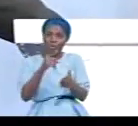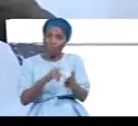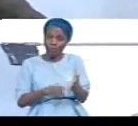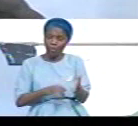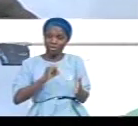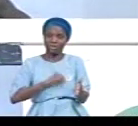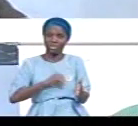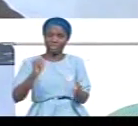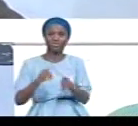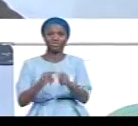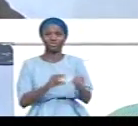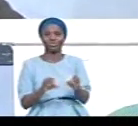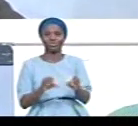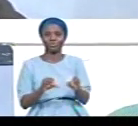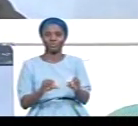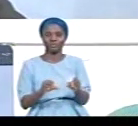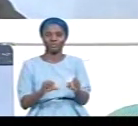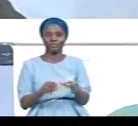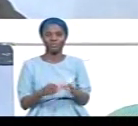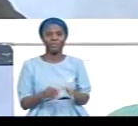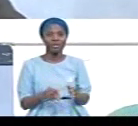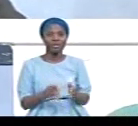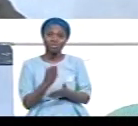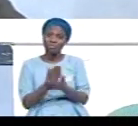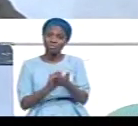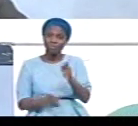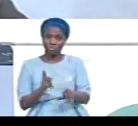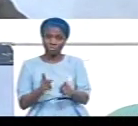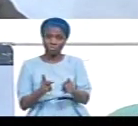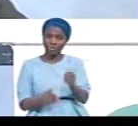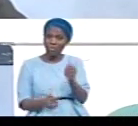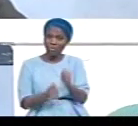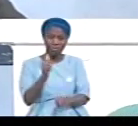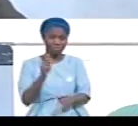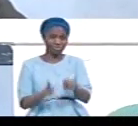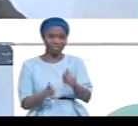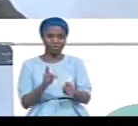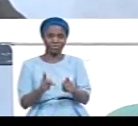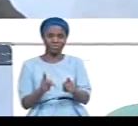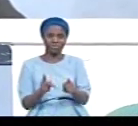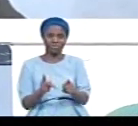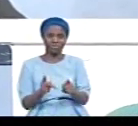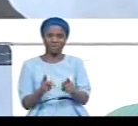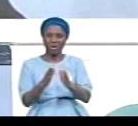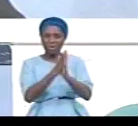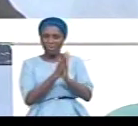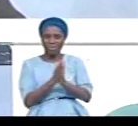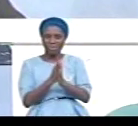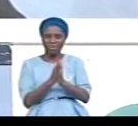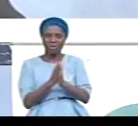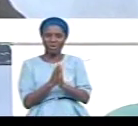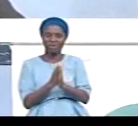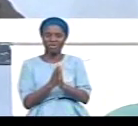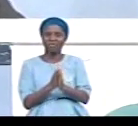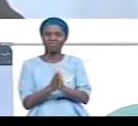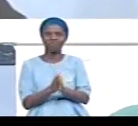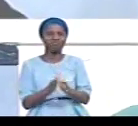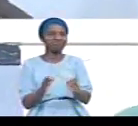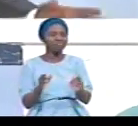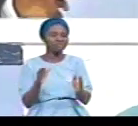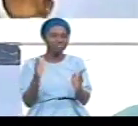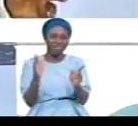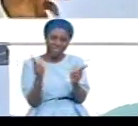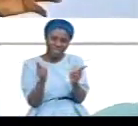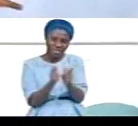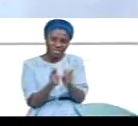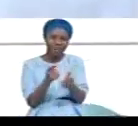do. Most people pray too little before the answer comes and before